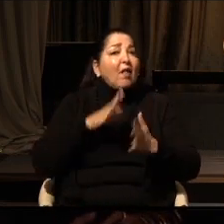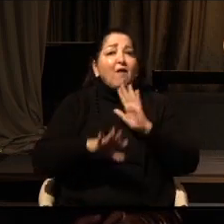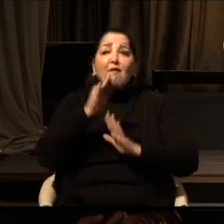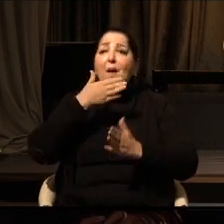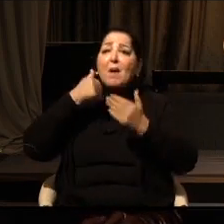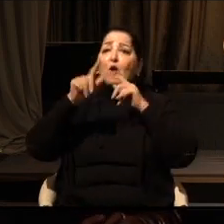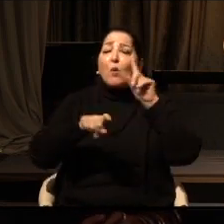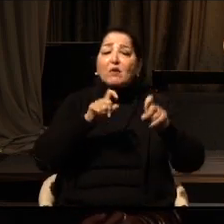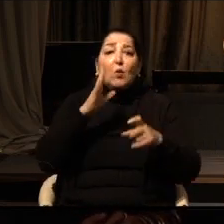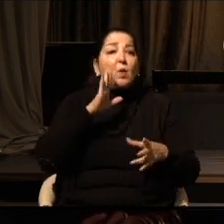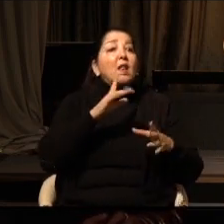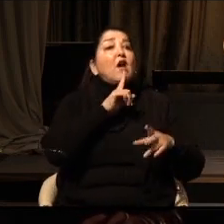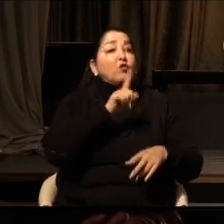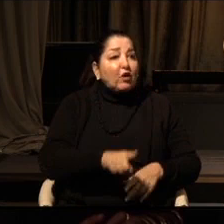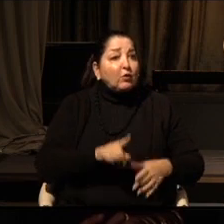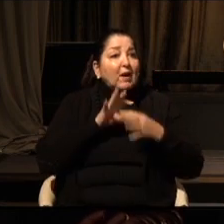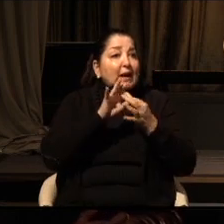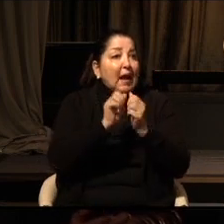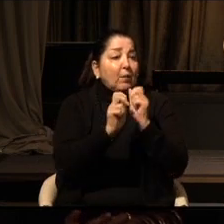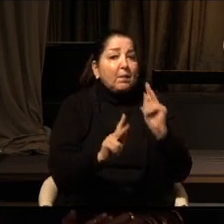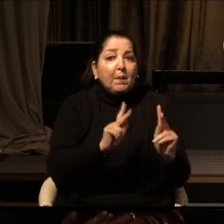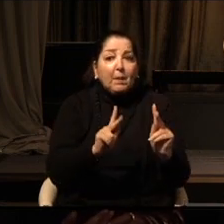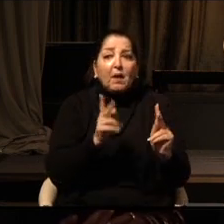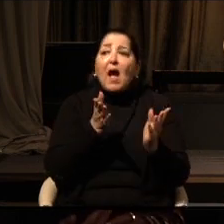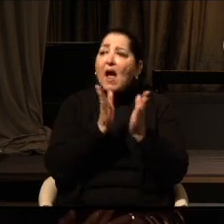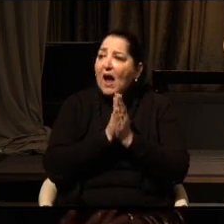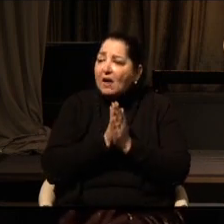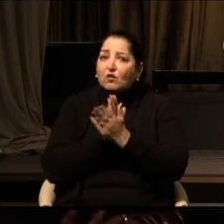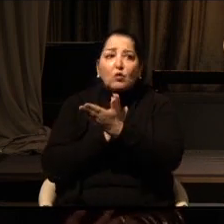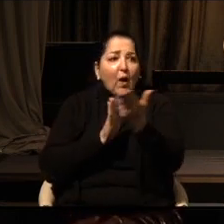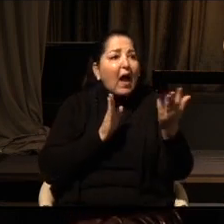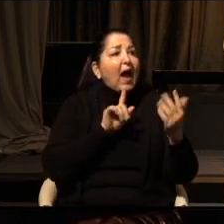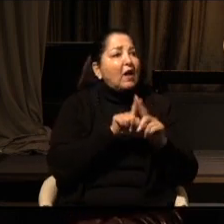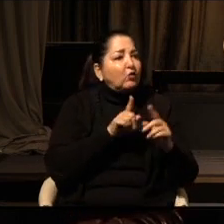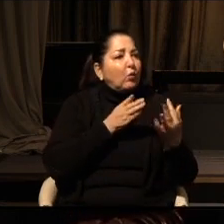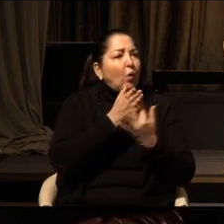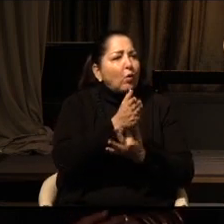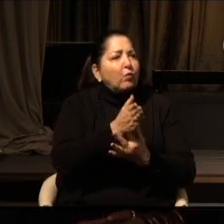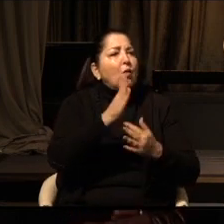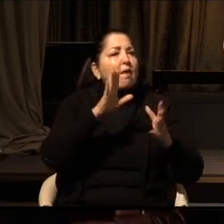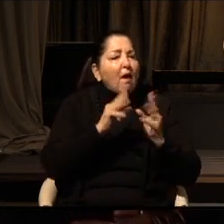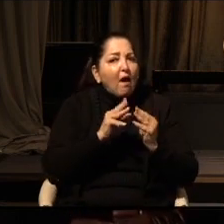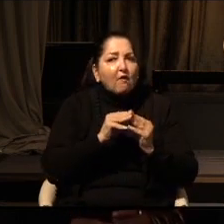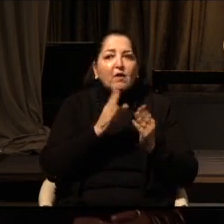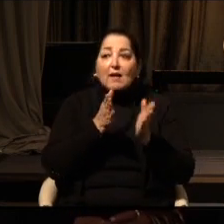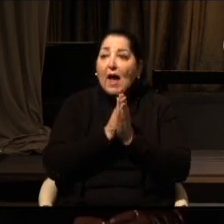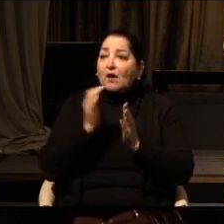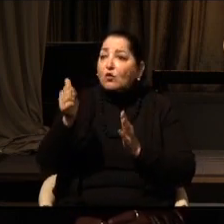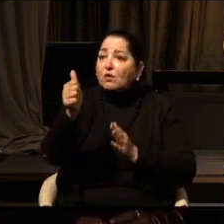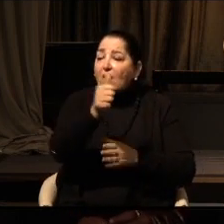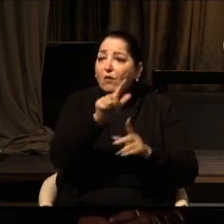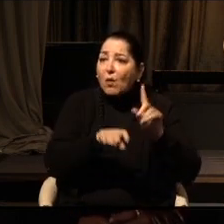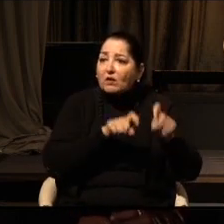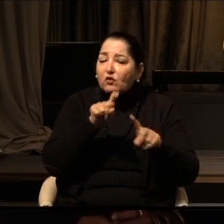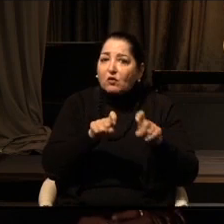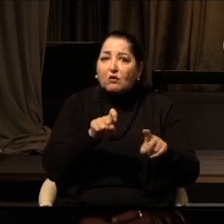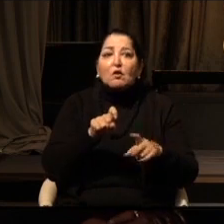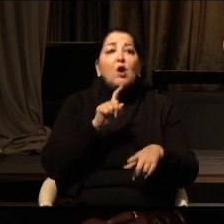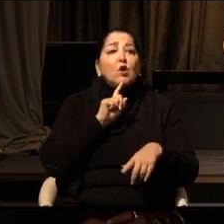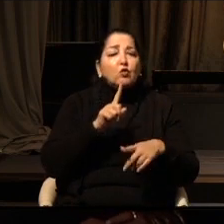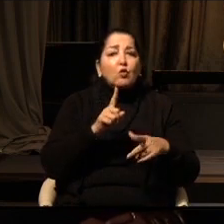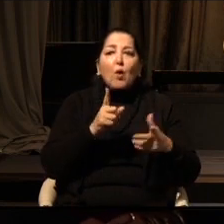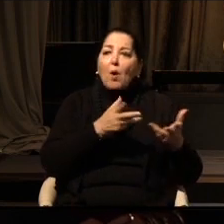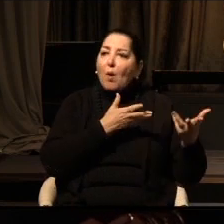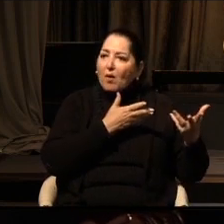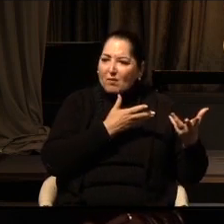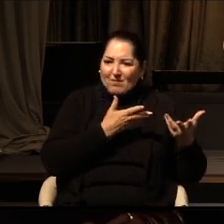people? So I ask you, as you go through this conference, ask yourselves questions that take you forward, deeper into community, and do